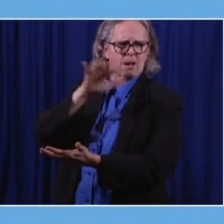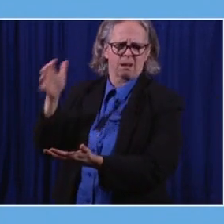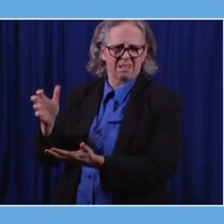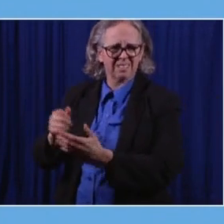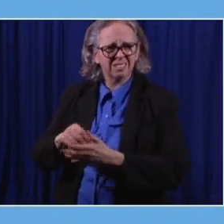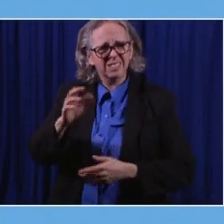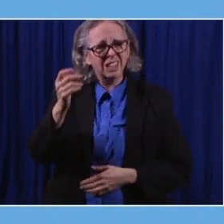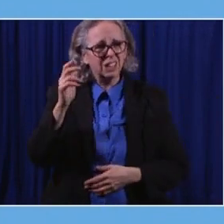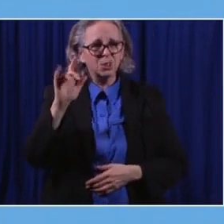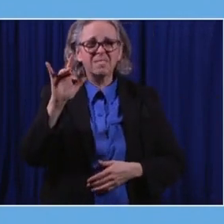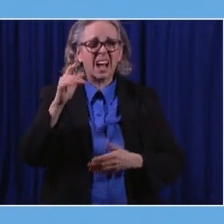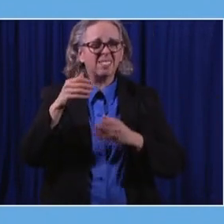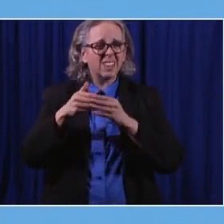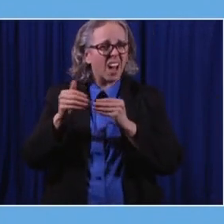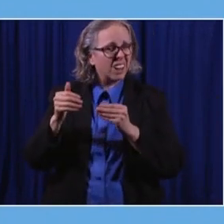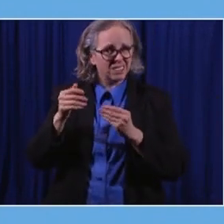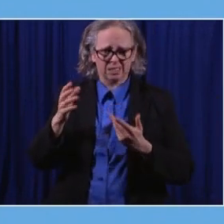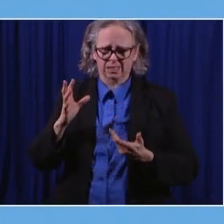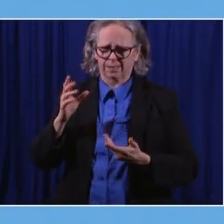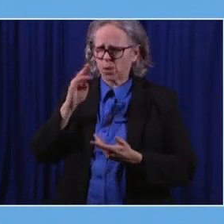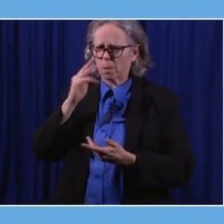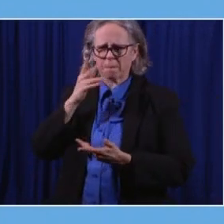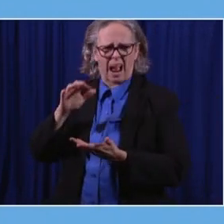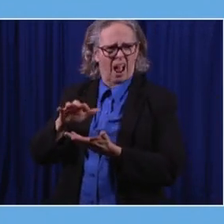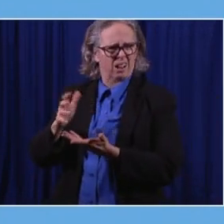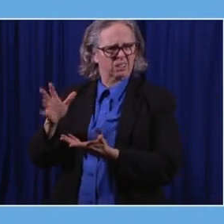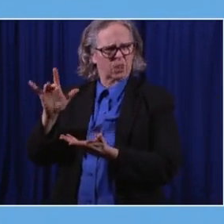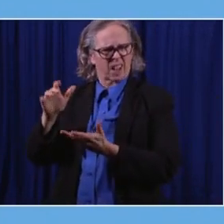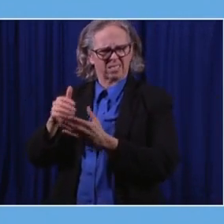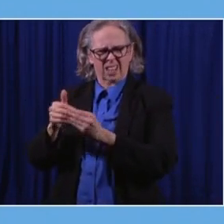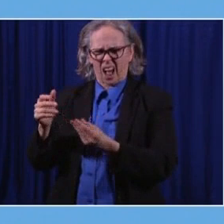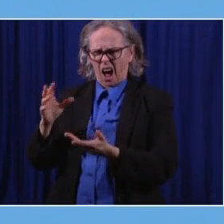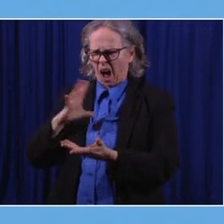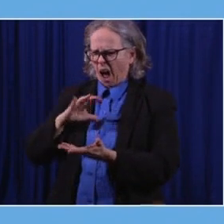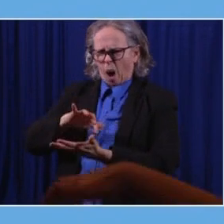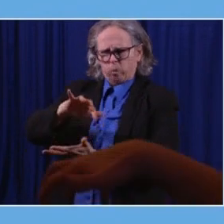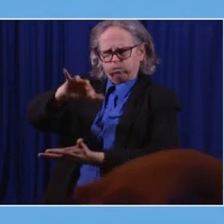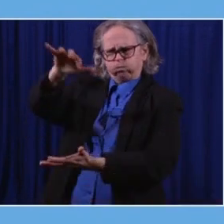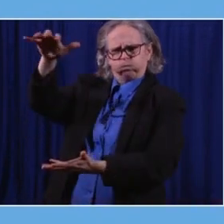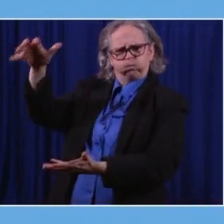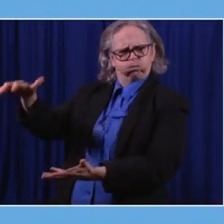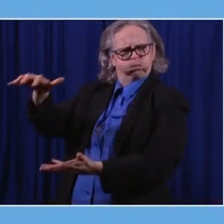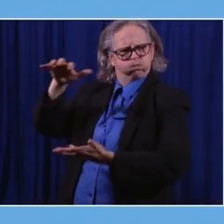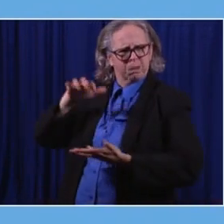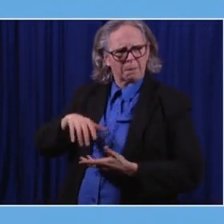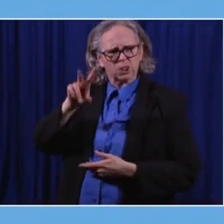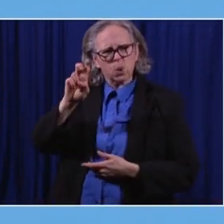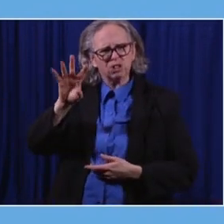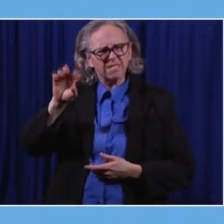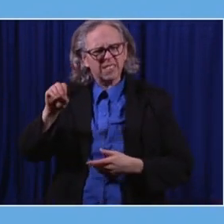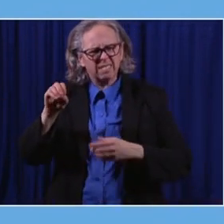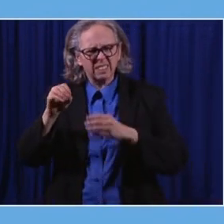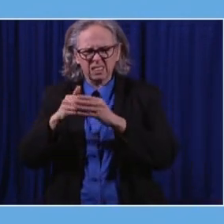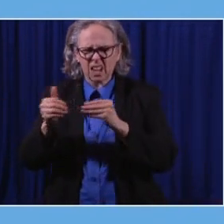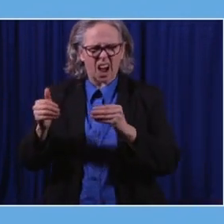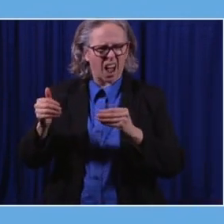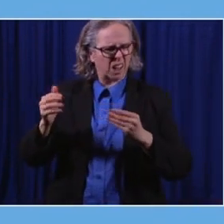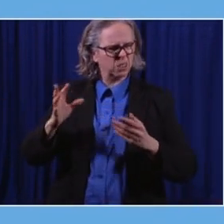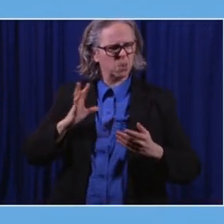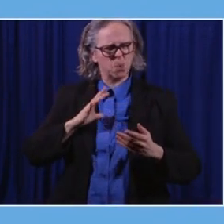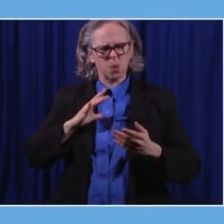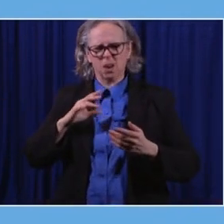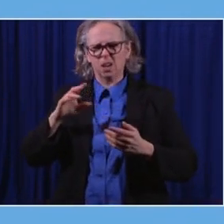and stretch it to about $225 worth of food for people in our community. One of the reasons they can do